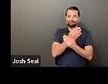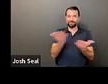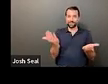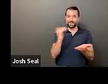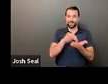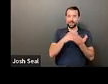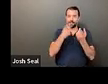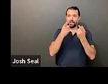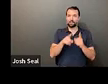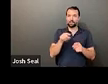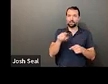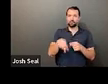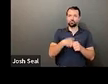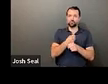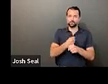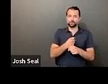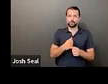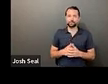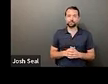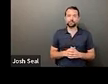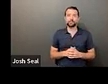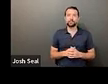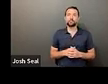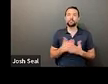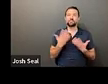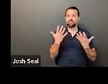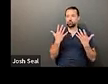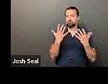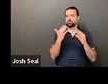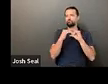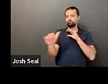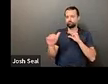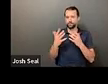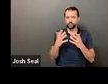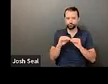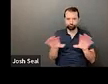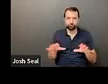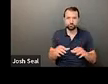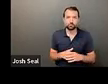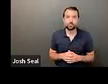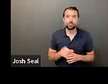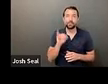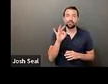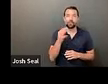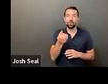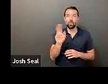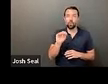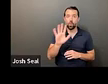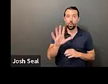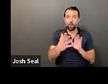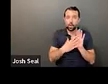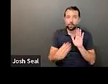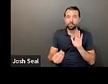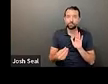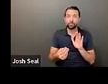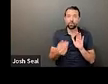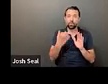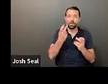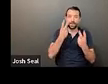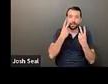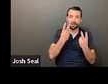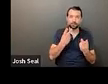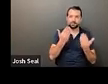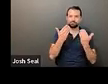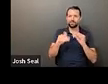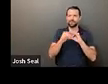out of the system. And so we sent them to them as well. But if anybody wants their own copy or they, you know, want to see it, they can always email me too, and I